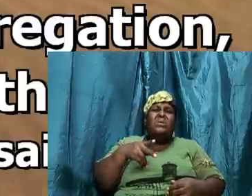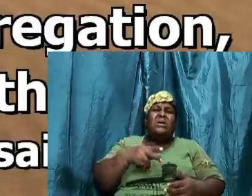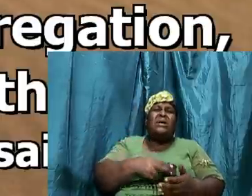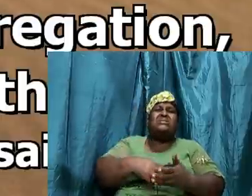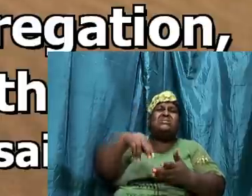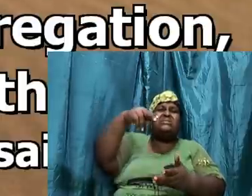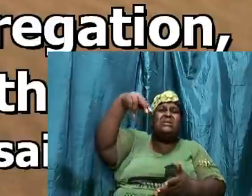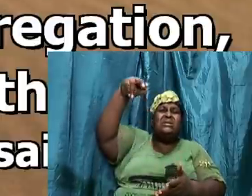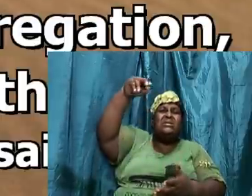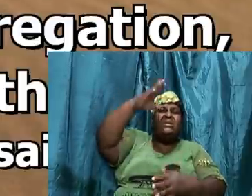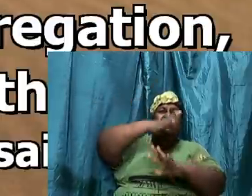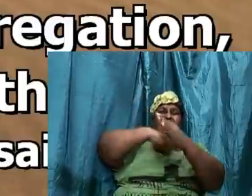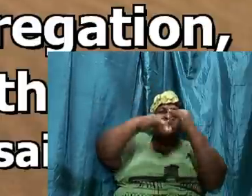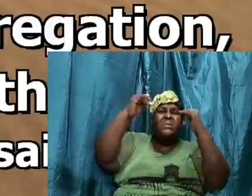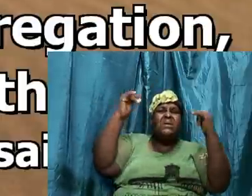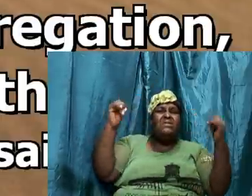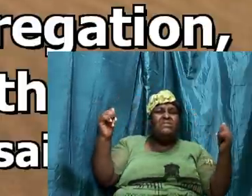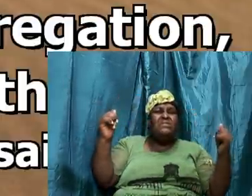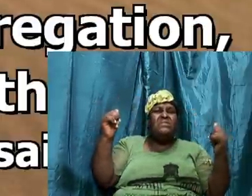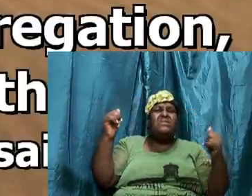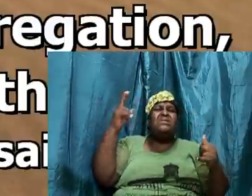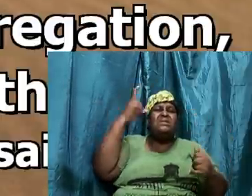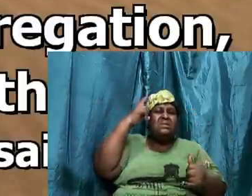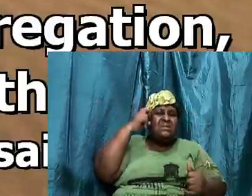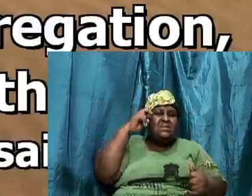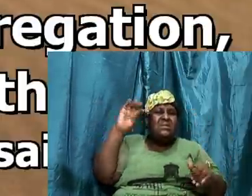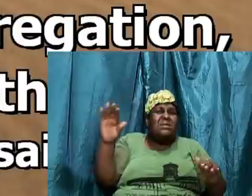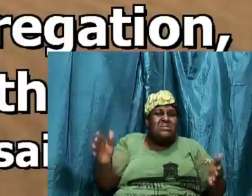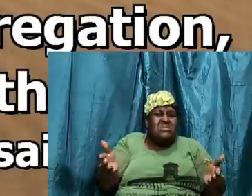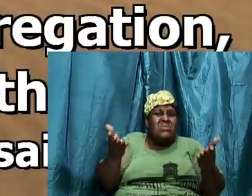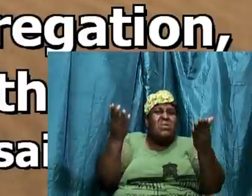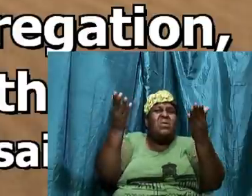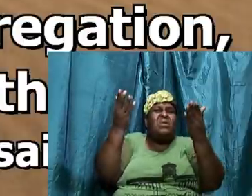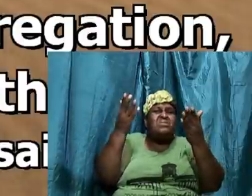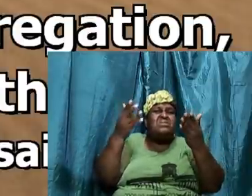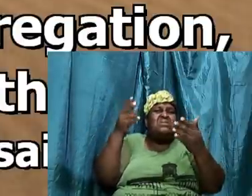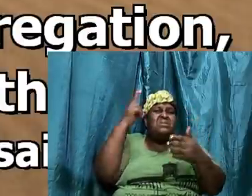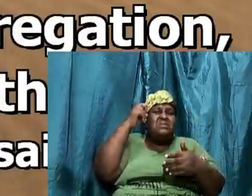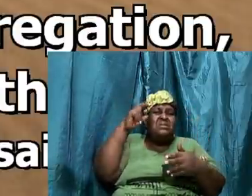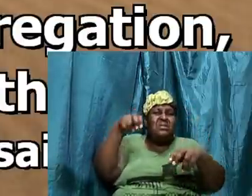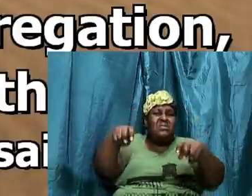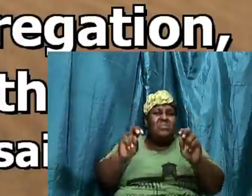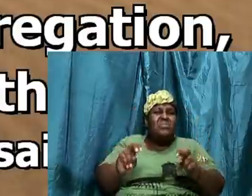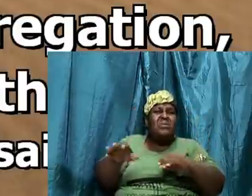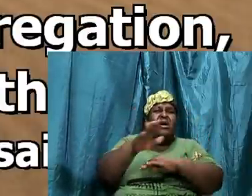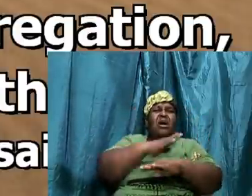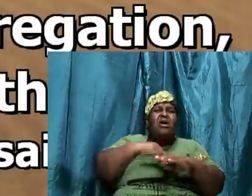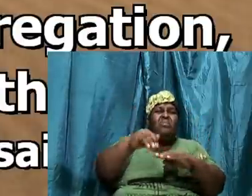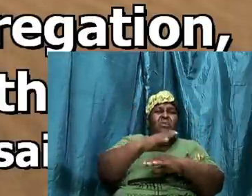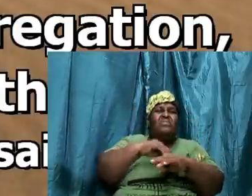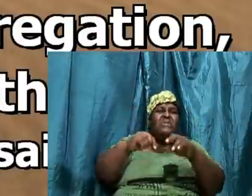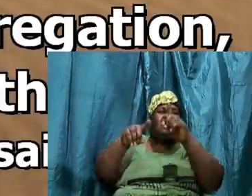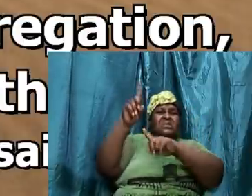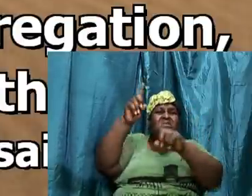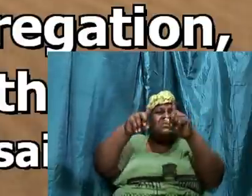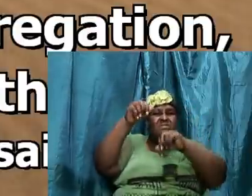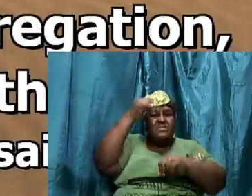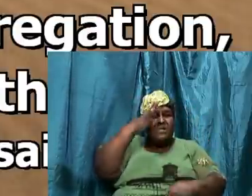I will ascend into heaven. I will exalt my throne above the stars of